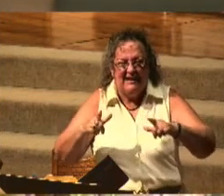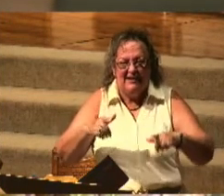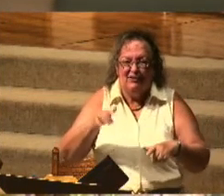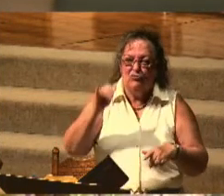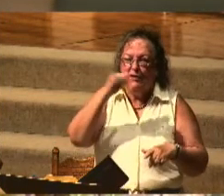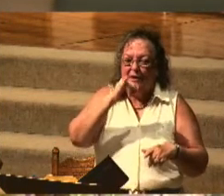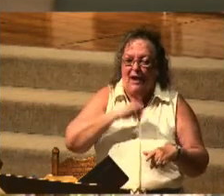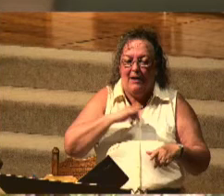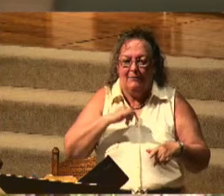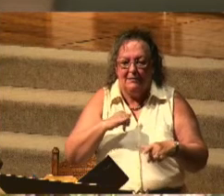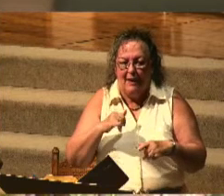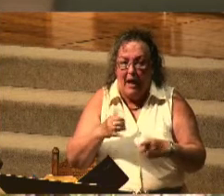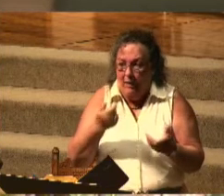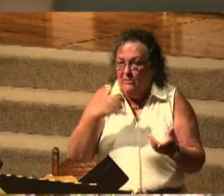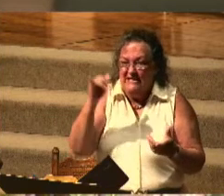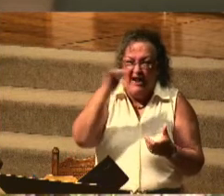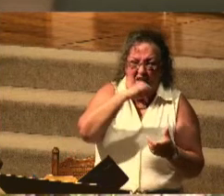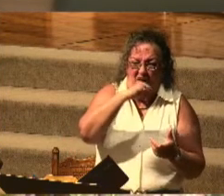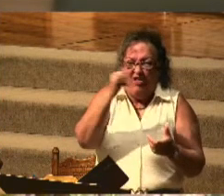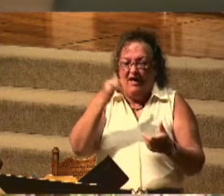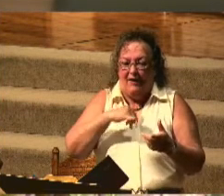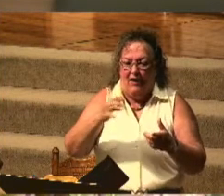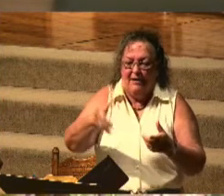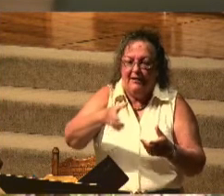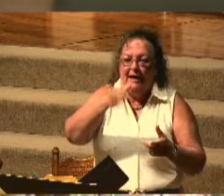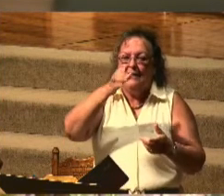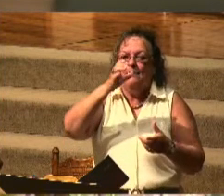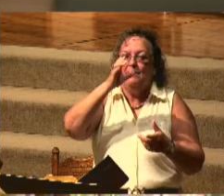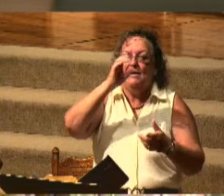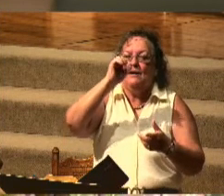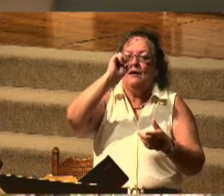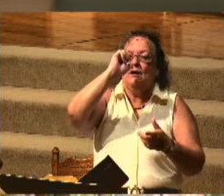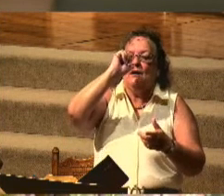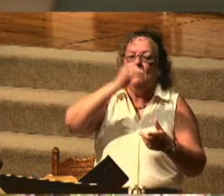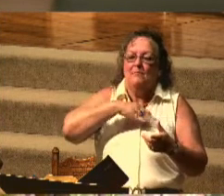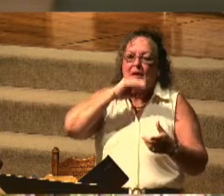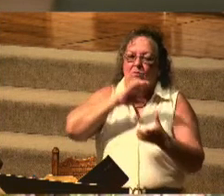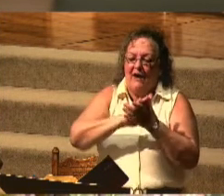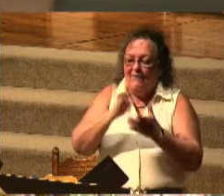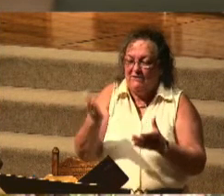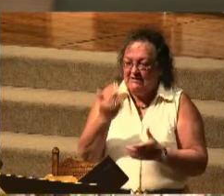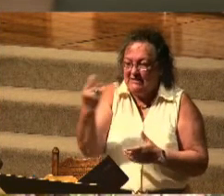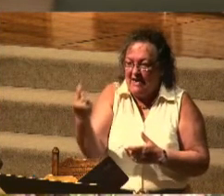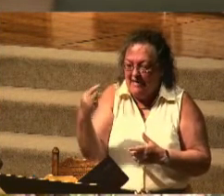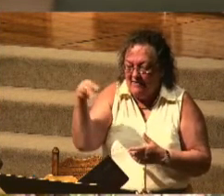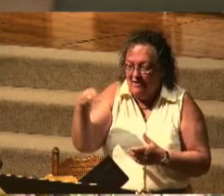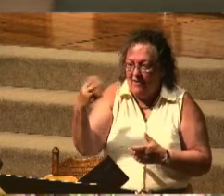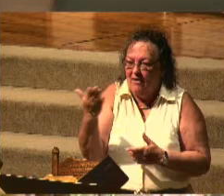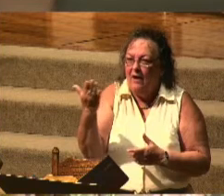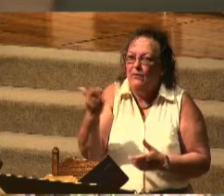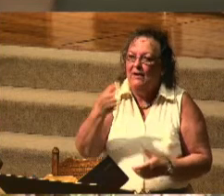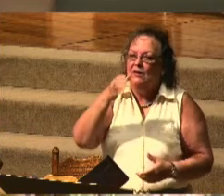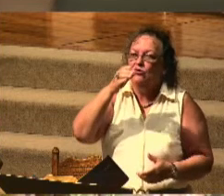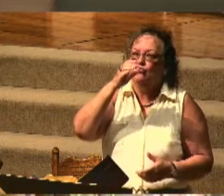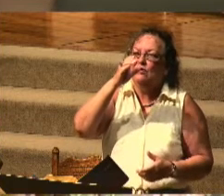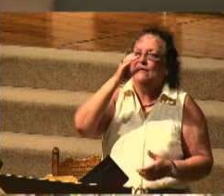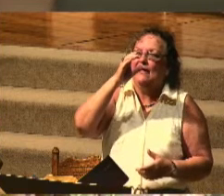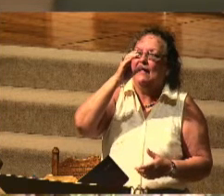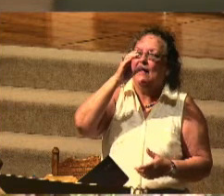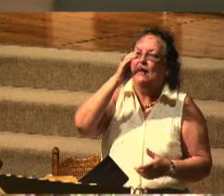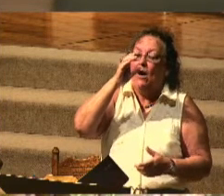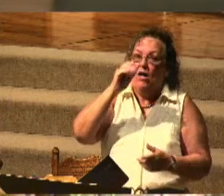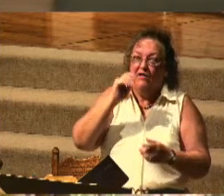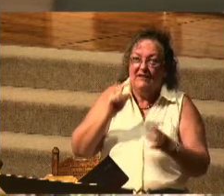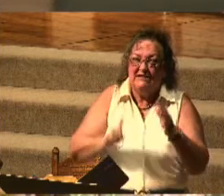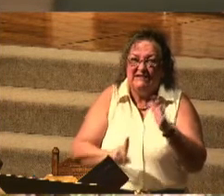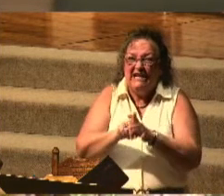I did. I was an alcoholic. Got a can of beer, started to drink it. My wife was standing right there. I went to drink that can of beer, and all of a